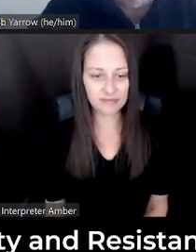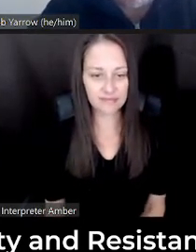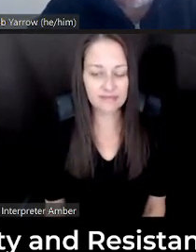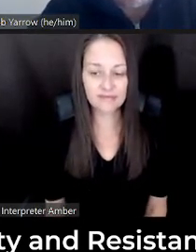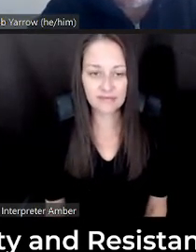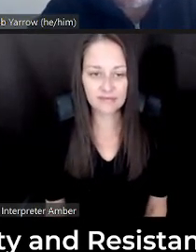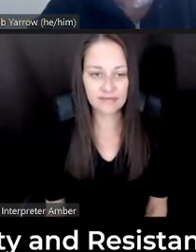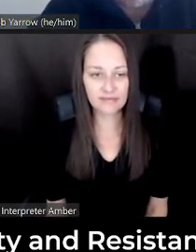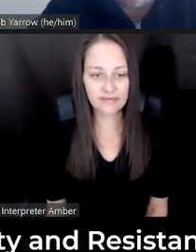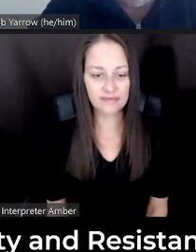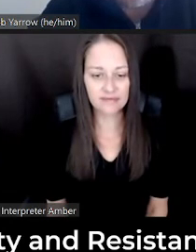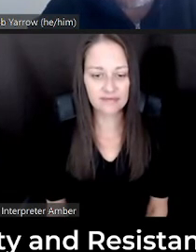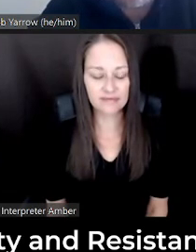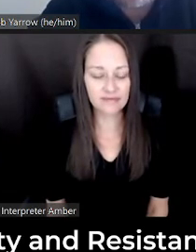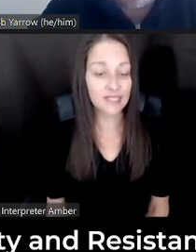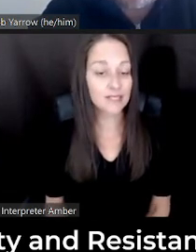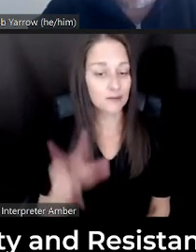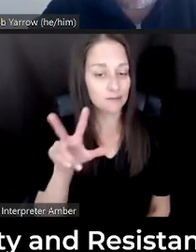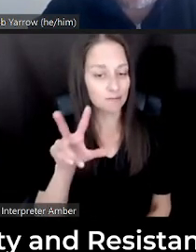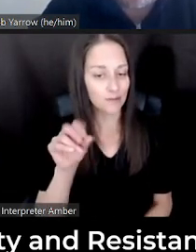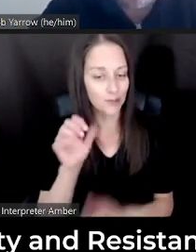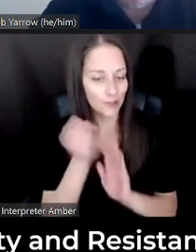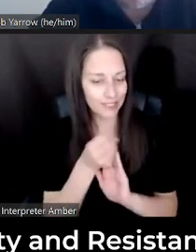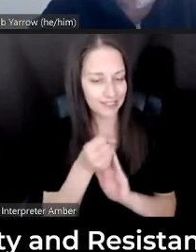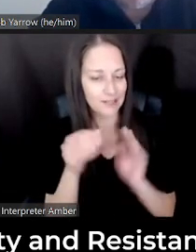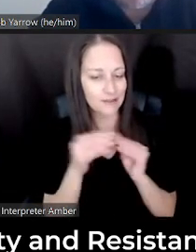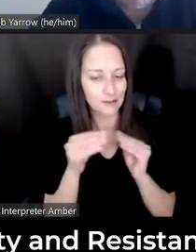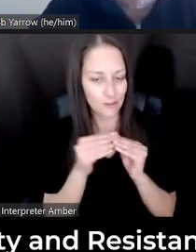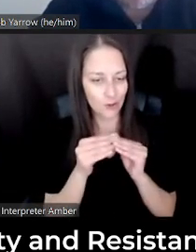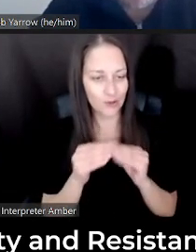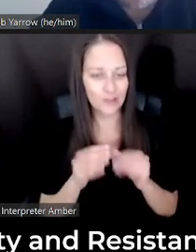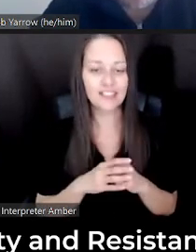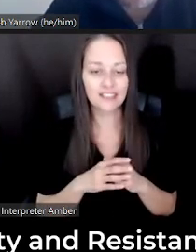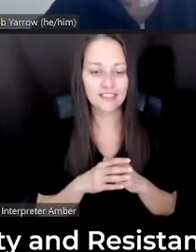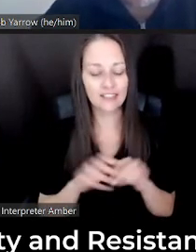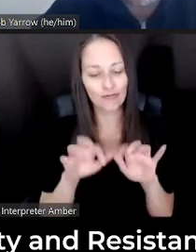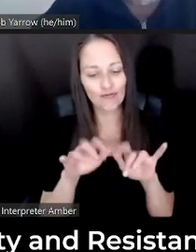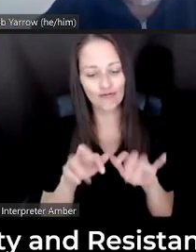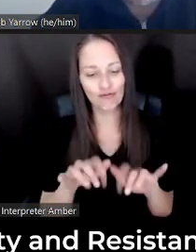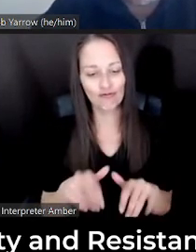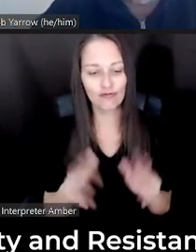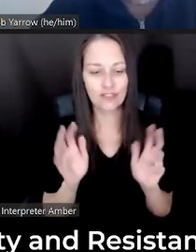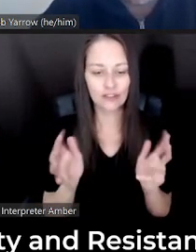And I'll give you another 30 seconds or so to put into the chat